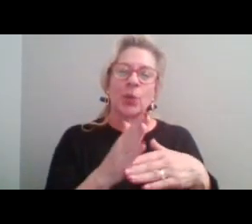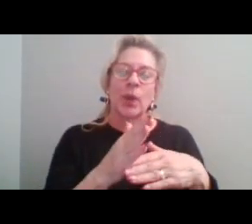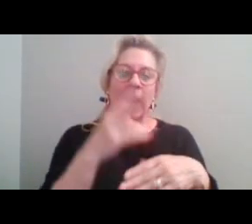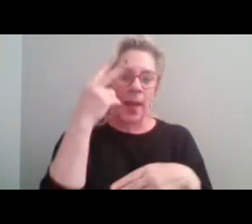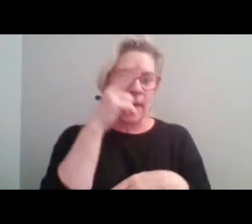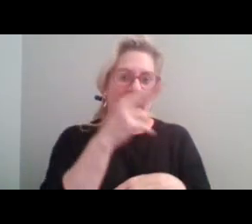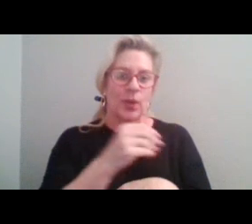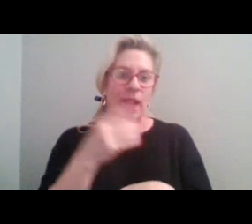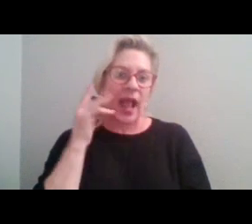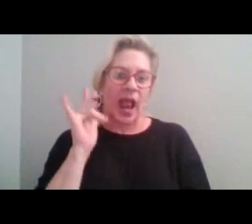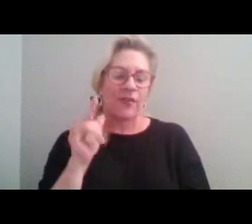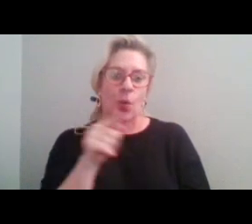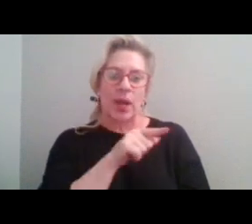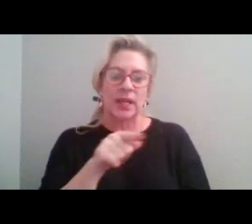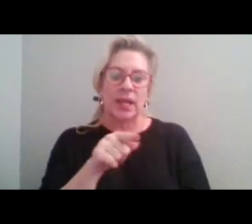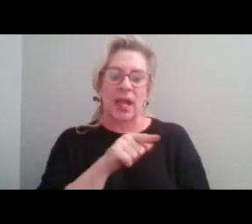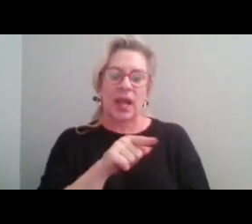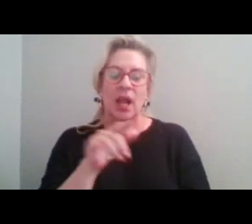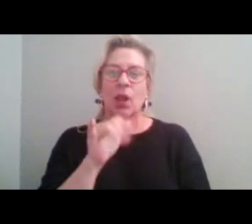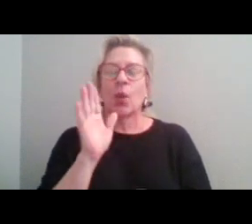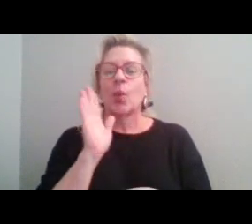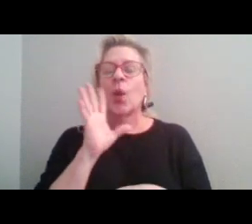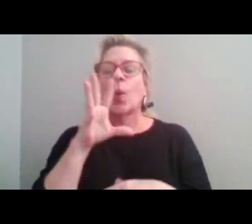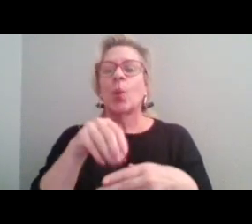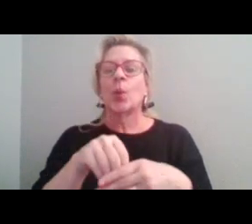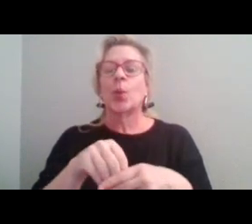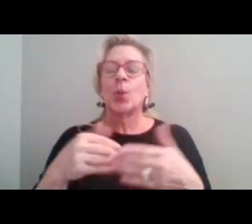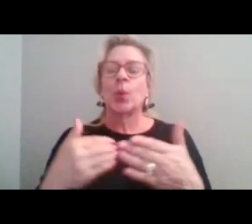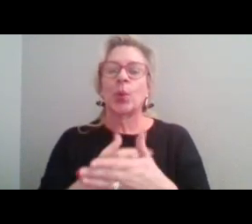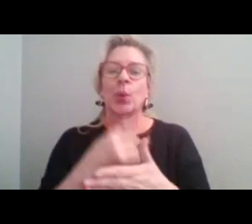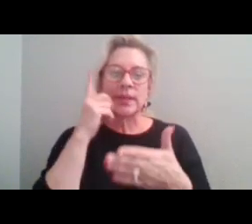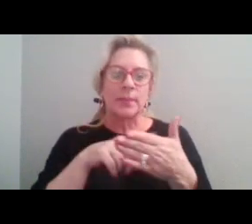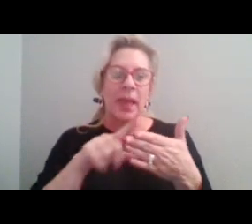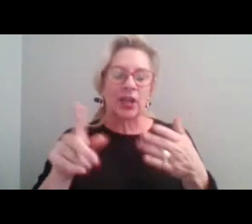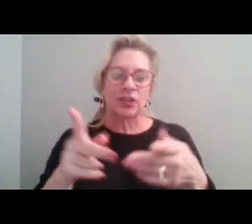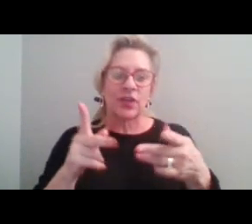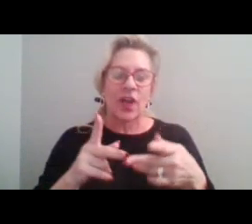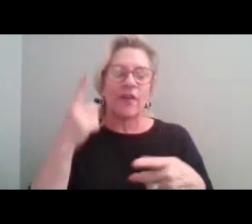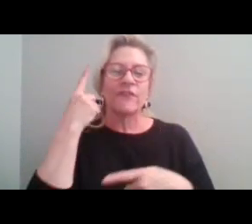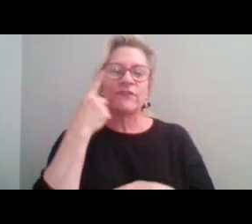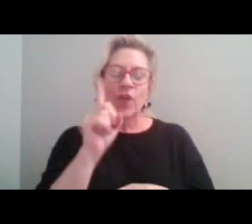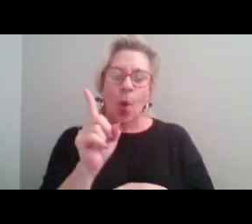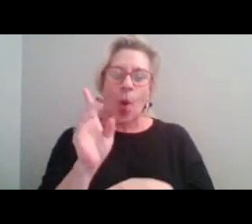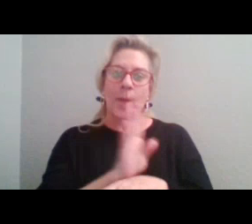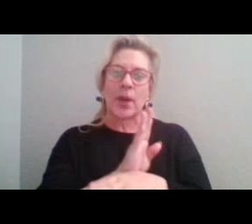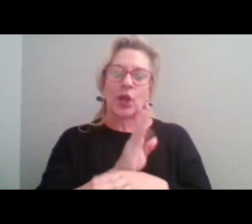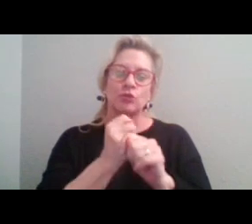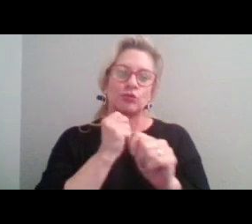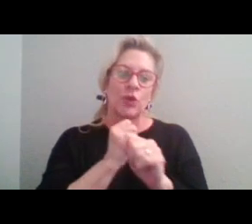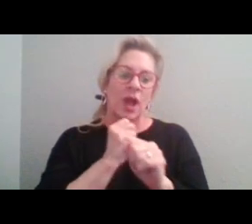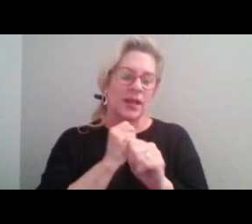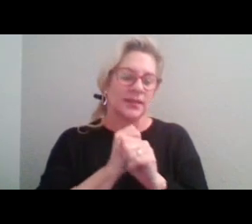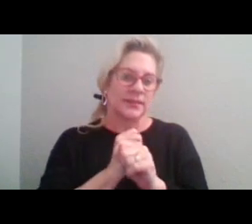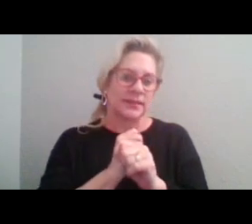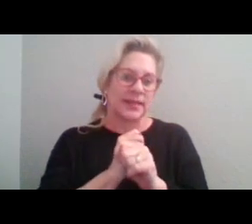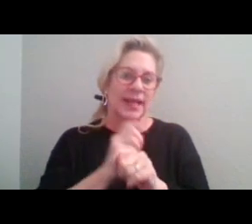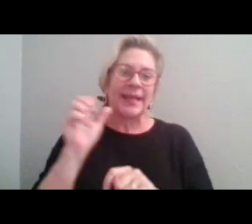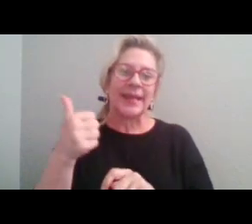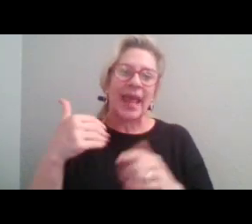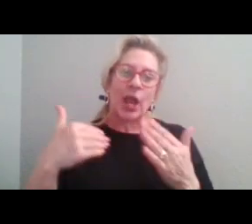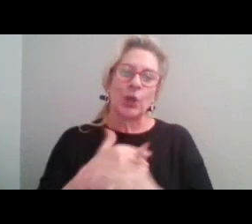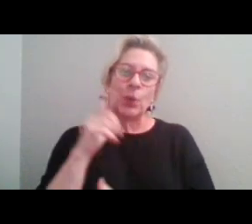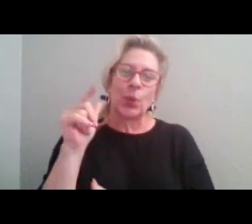and California. It will also include a new inspection facility for commercial trucks, 10 new lanes for incoming